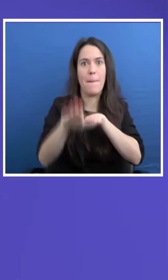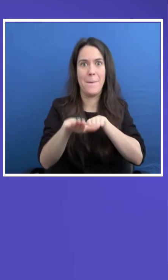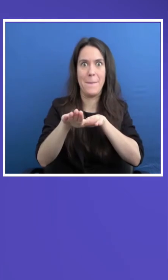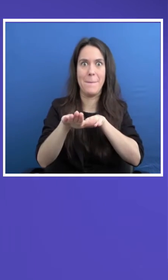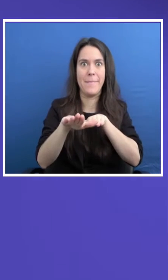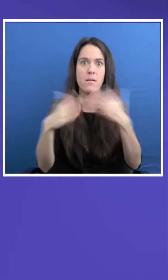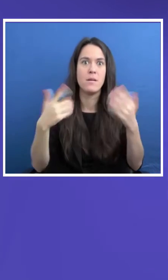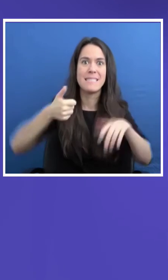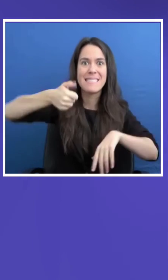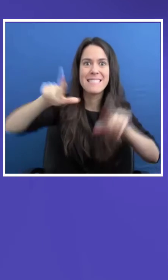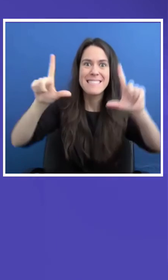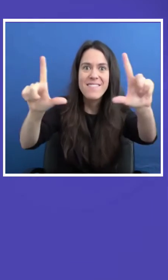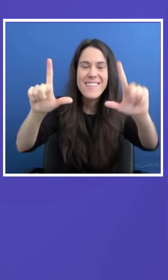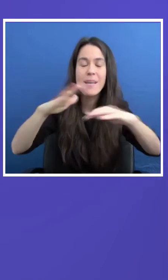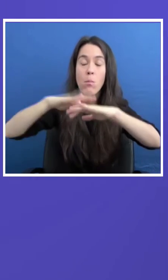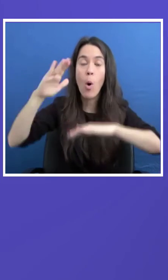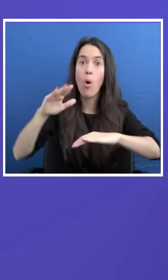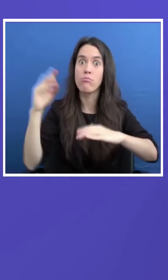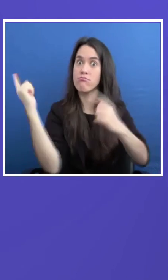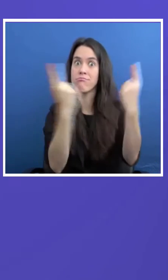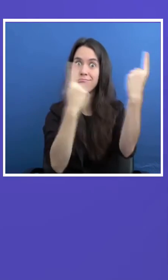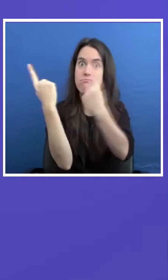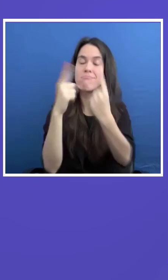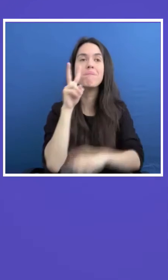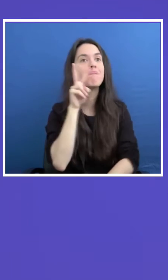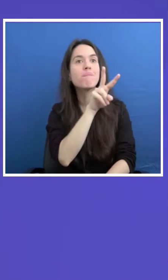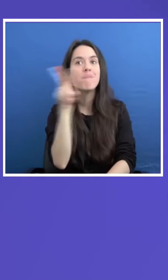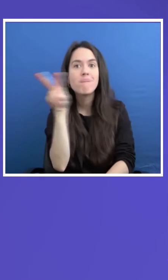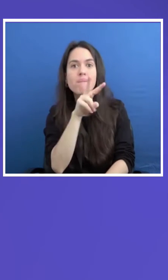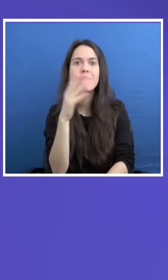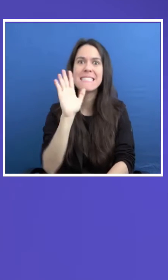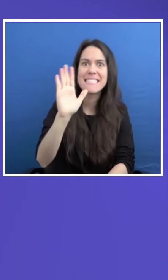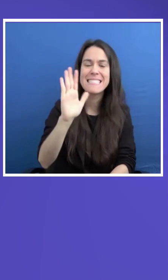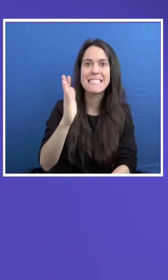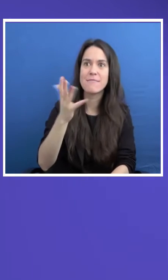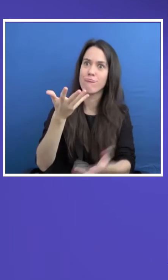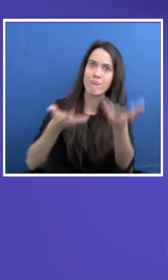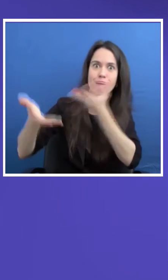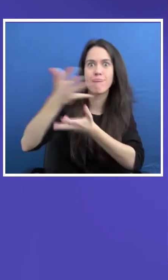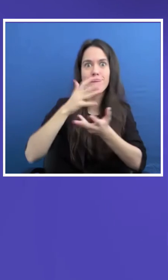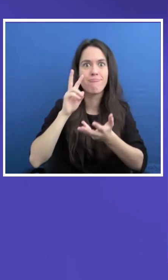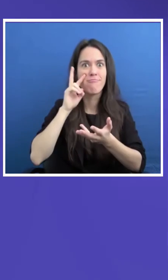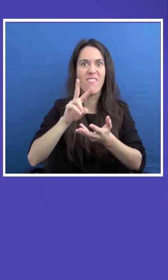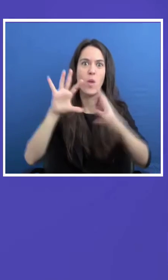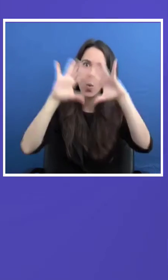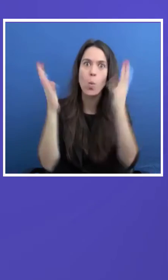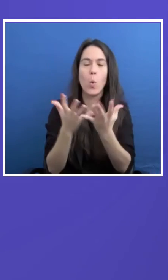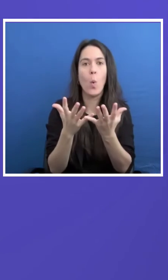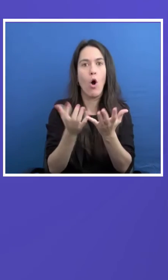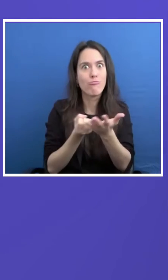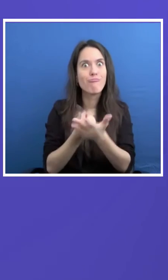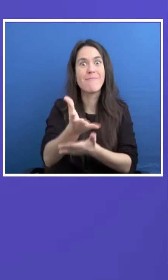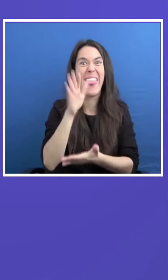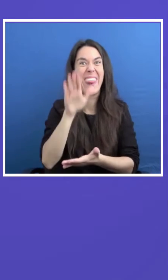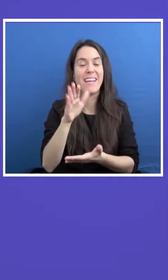example, and can share their views and how they see the world, it kind of creates a